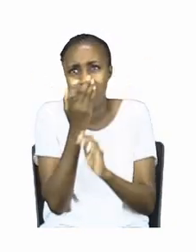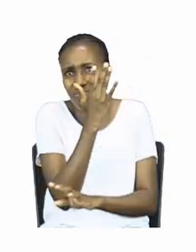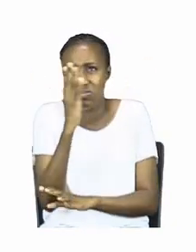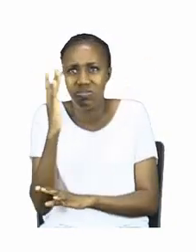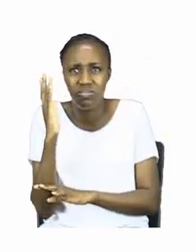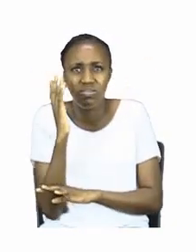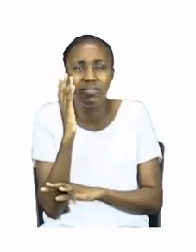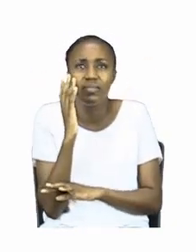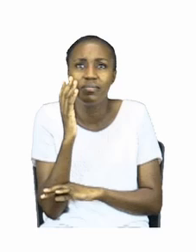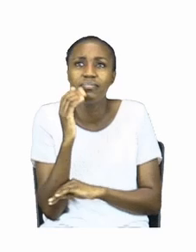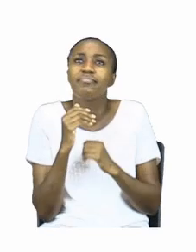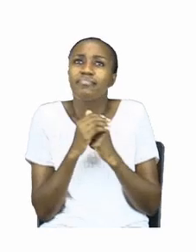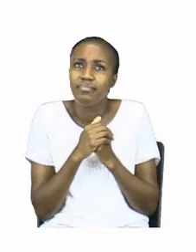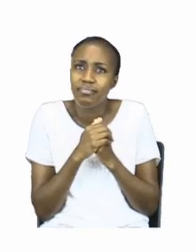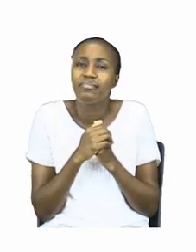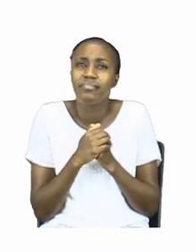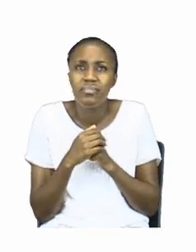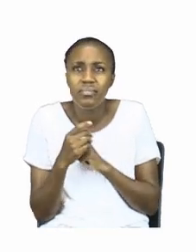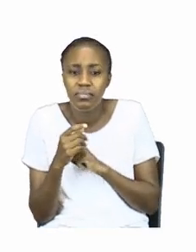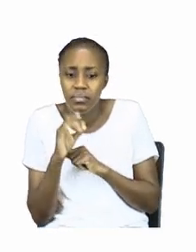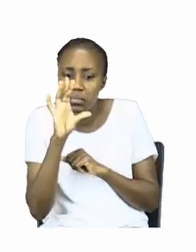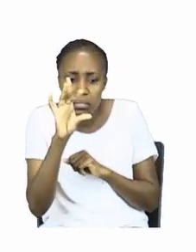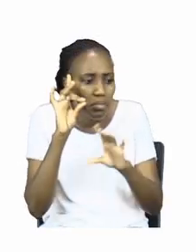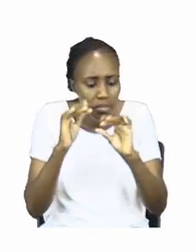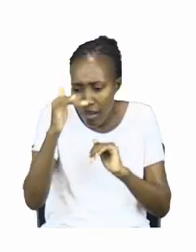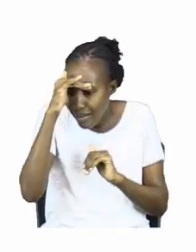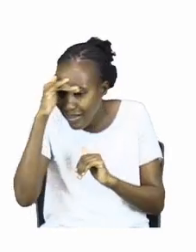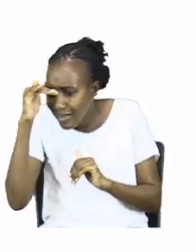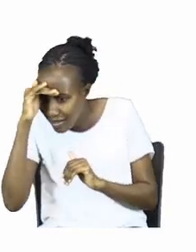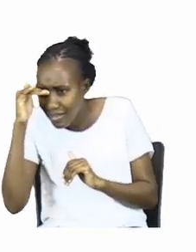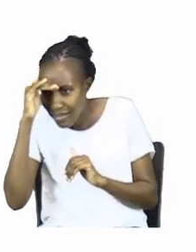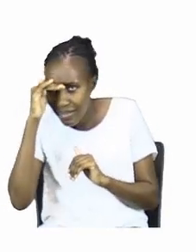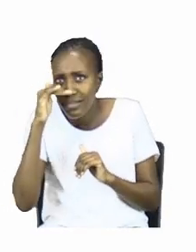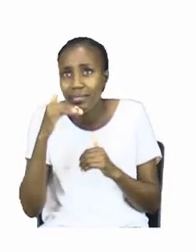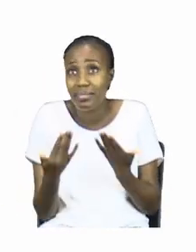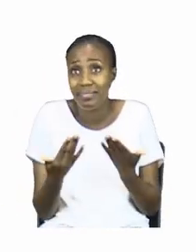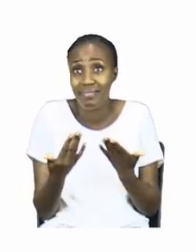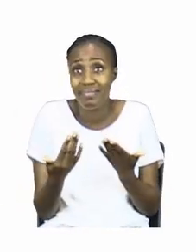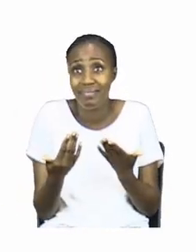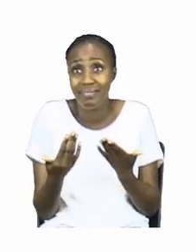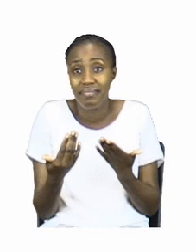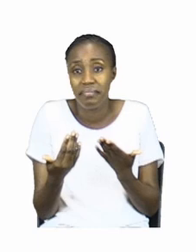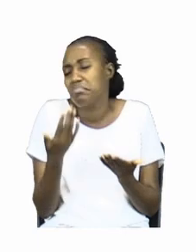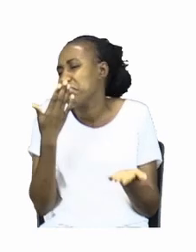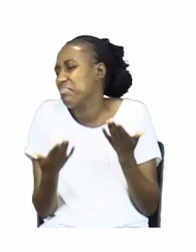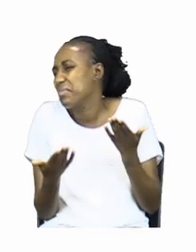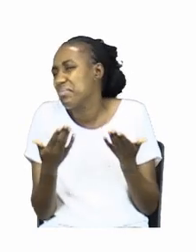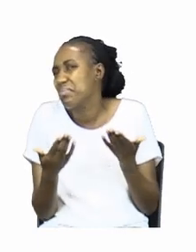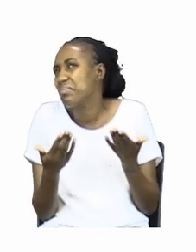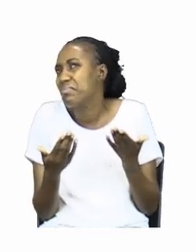to find the different materials. And guess what, everyone? You could find all